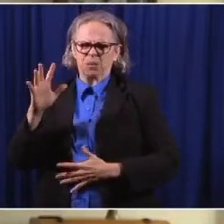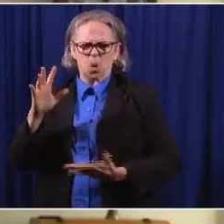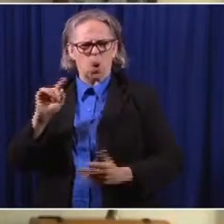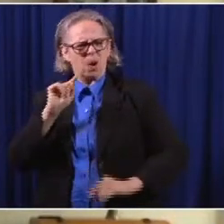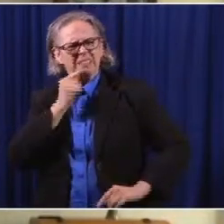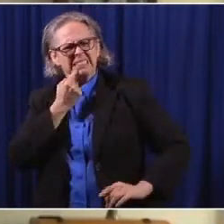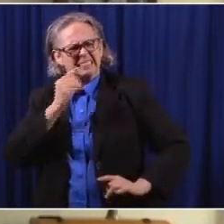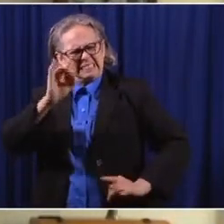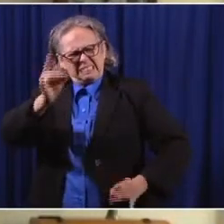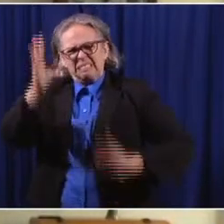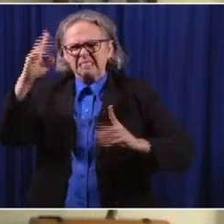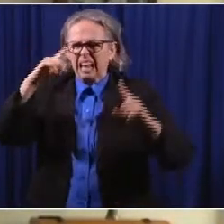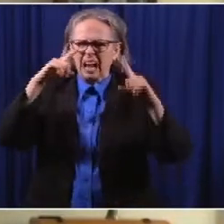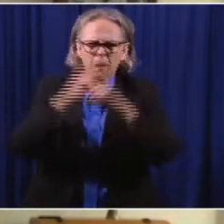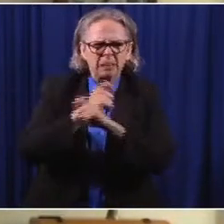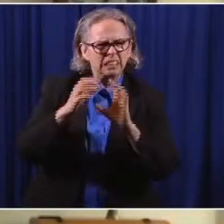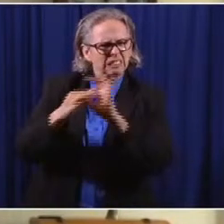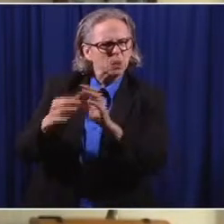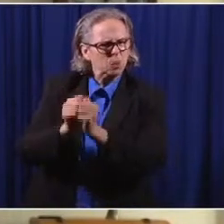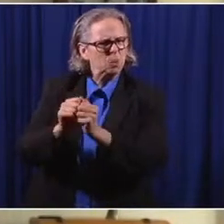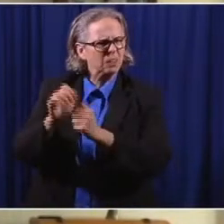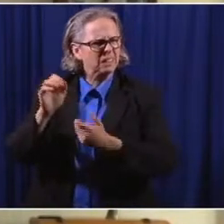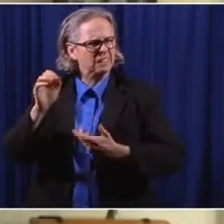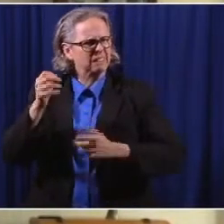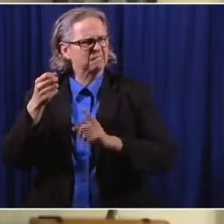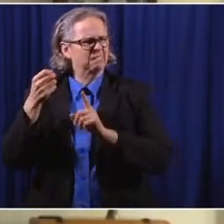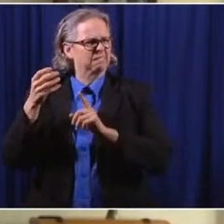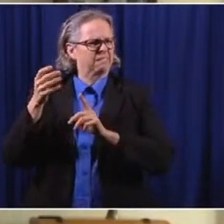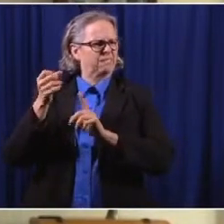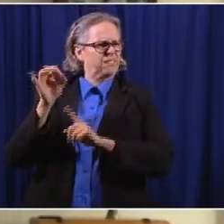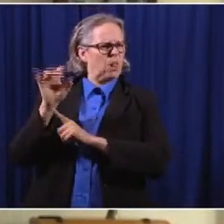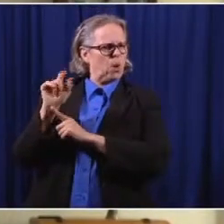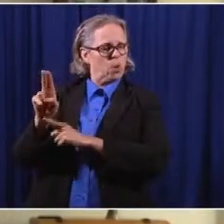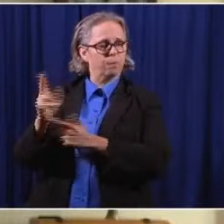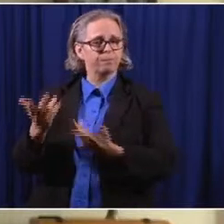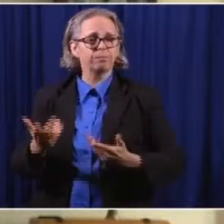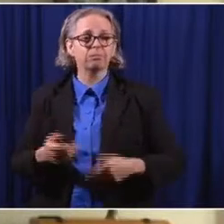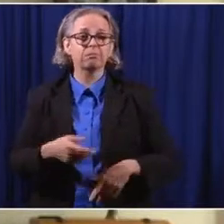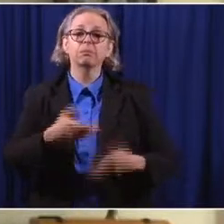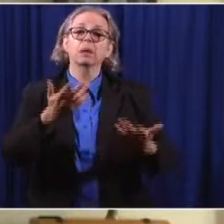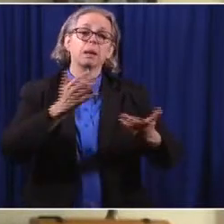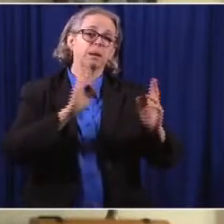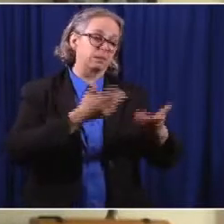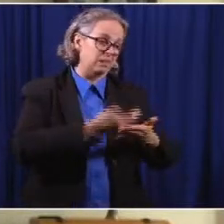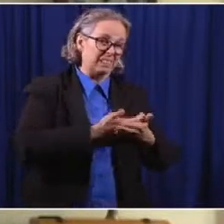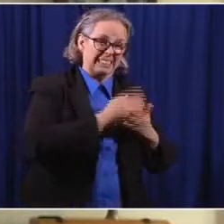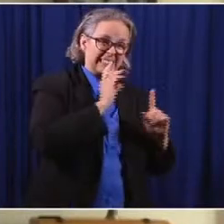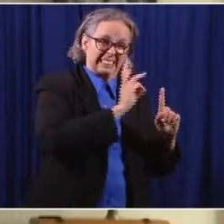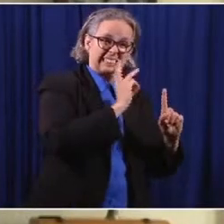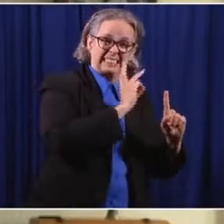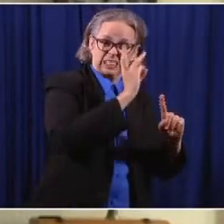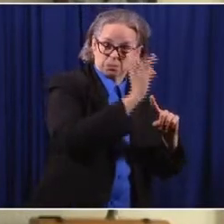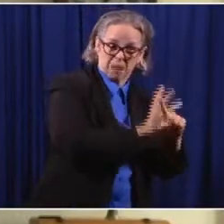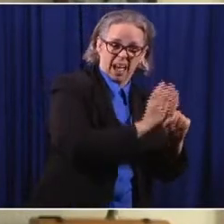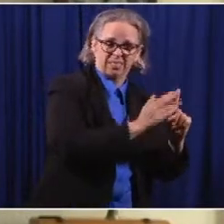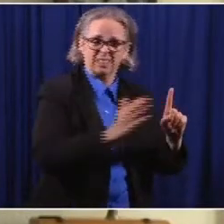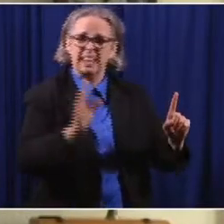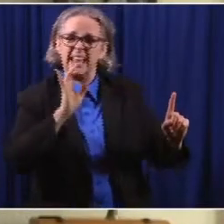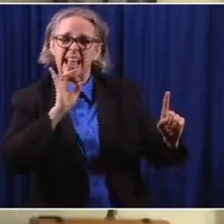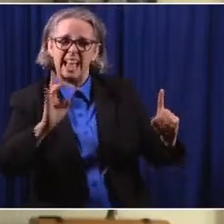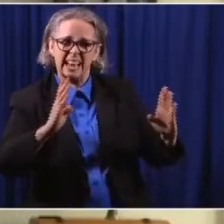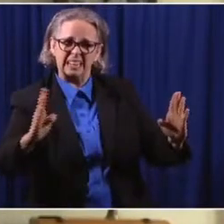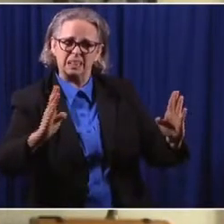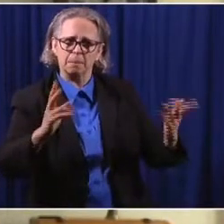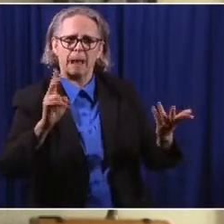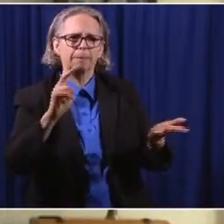age of 6 months and 8 years should receive 2 doses of vaccines for adequate protection. Now, this is the case for children